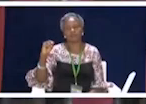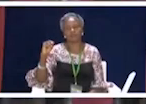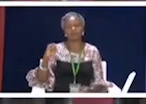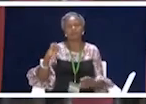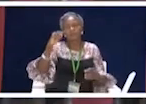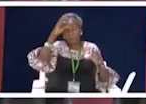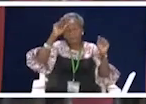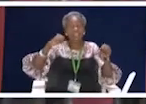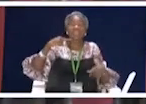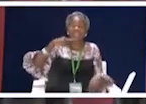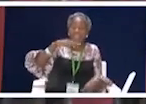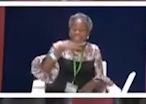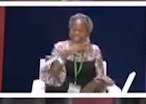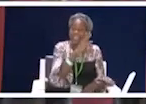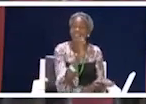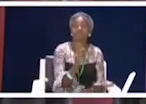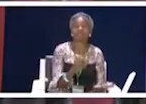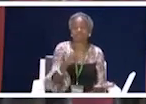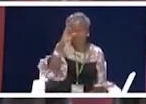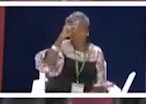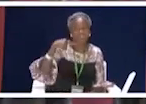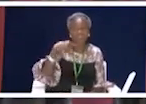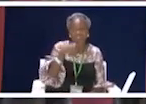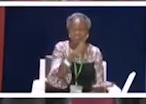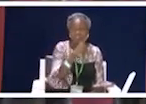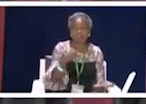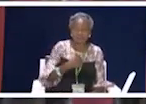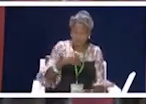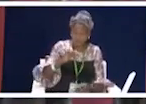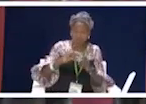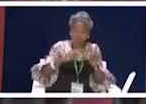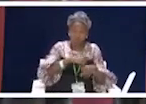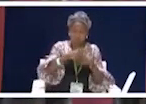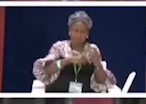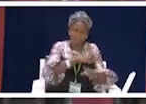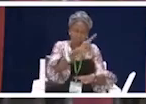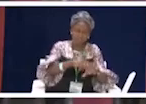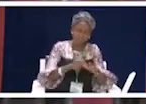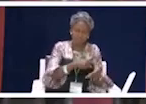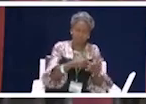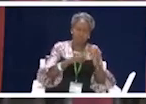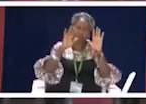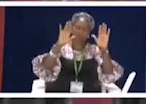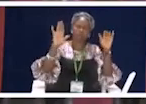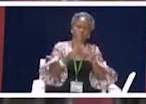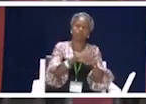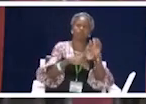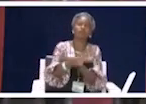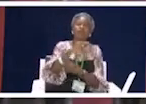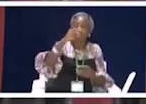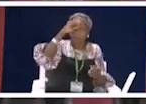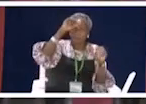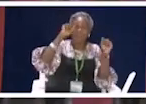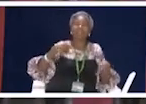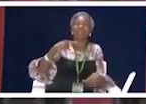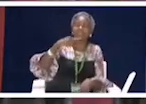Man can lie. We are still talking about the nature of this wonderful God. Man can